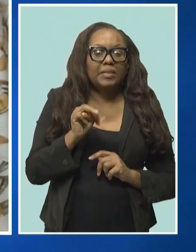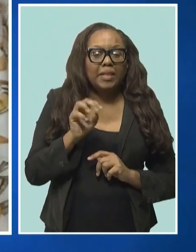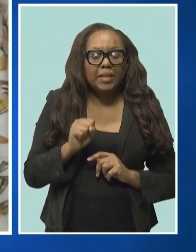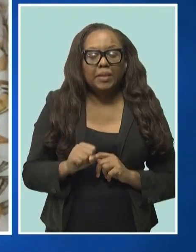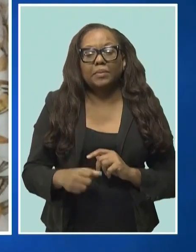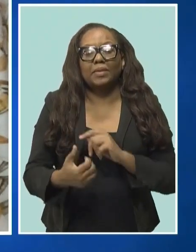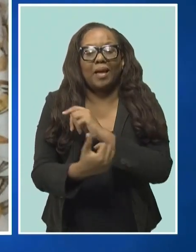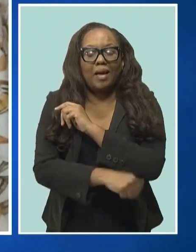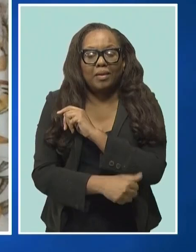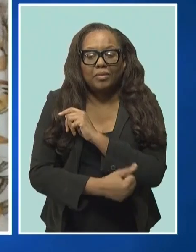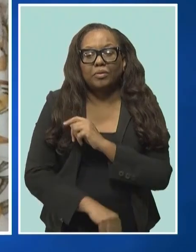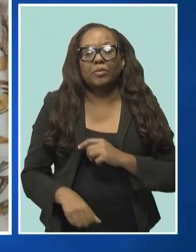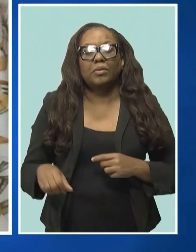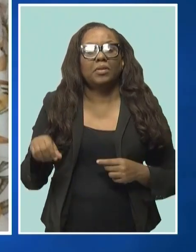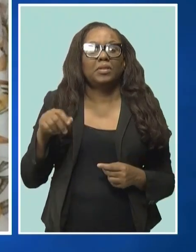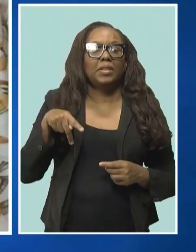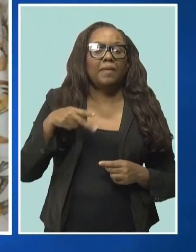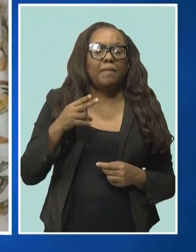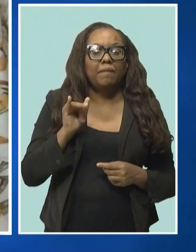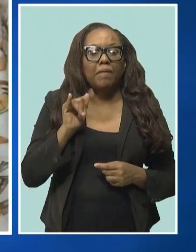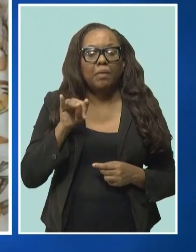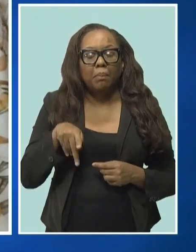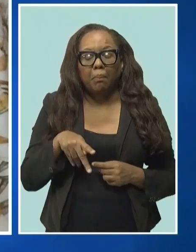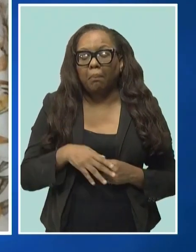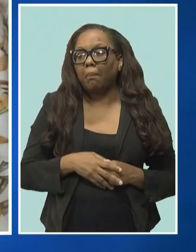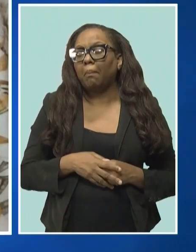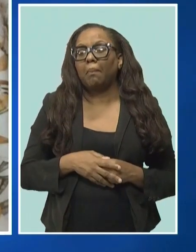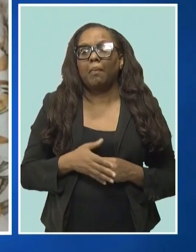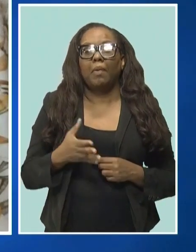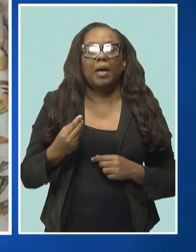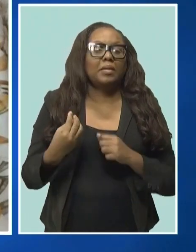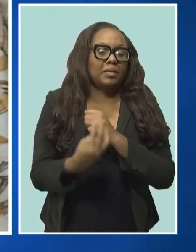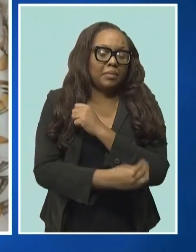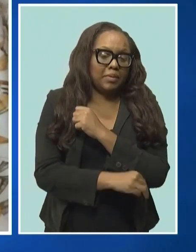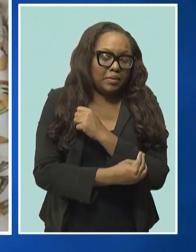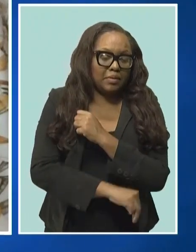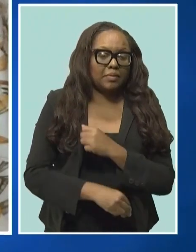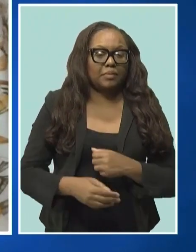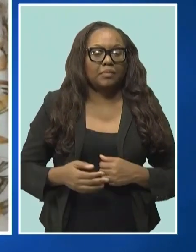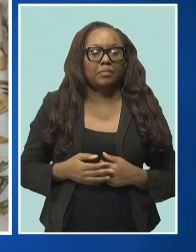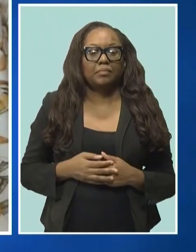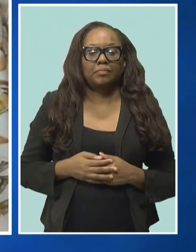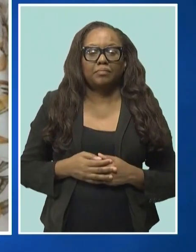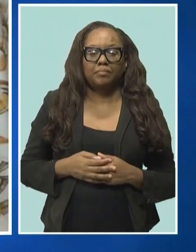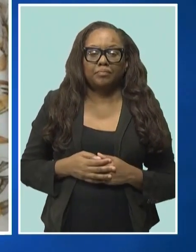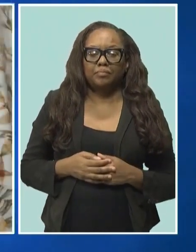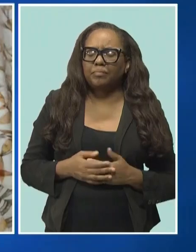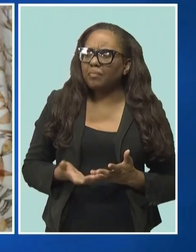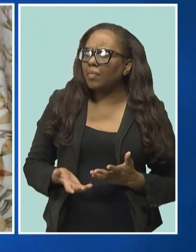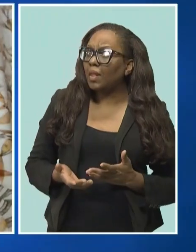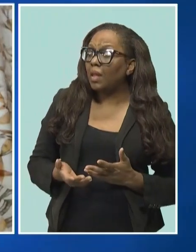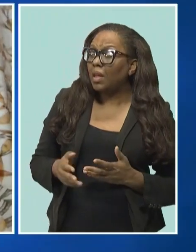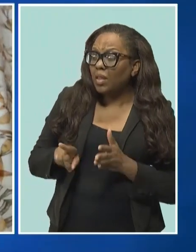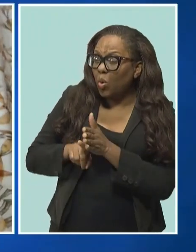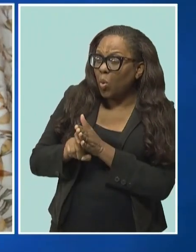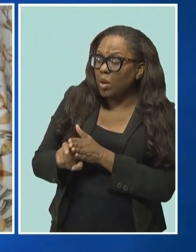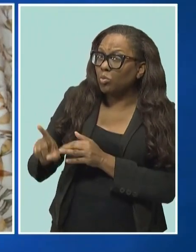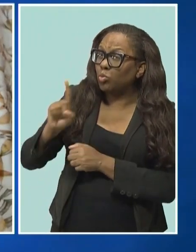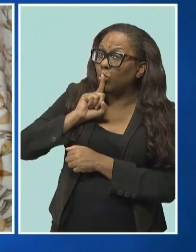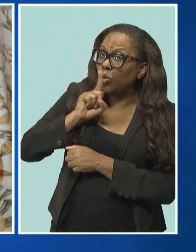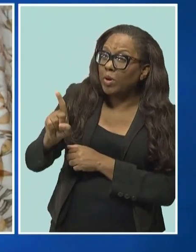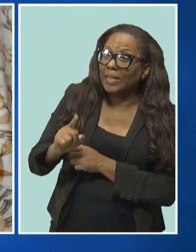St. Philip, and a few reports in St. Michael. How dangerous are these worms then